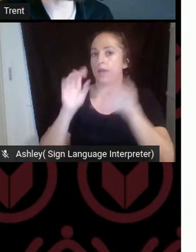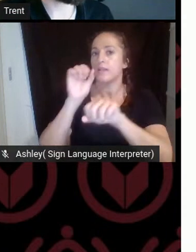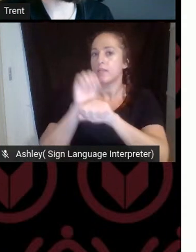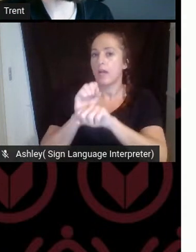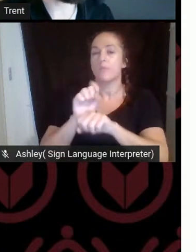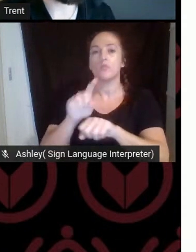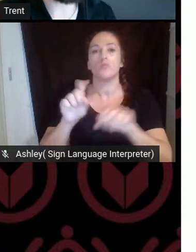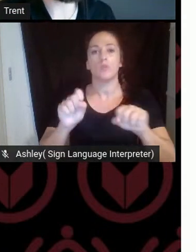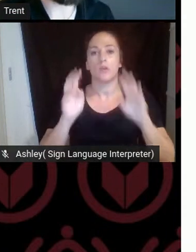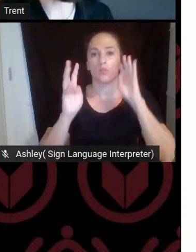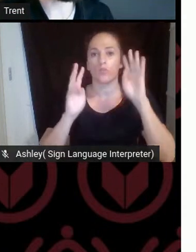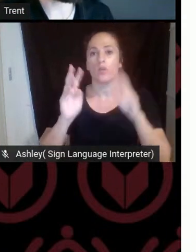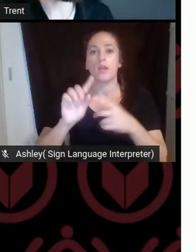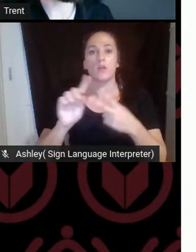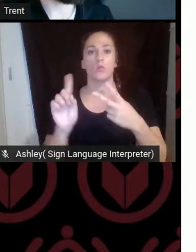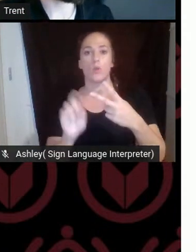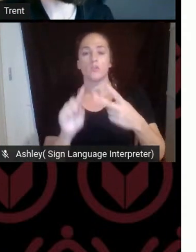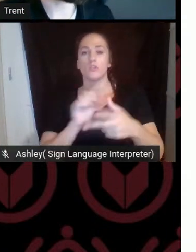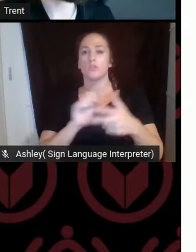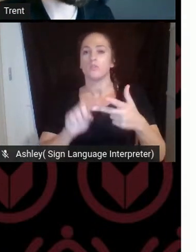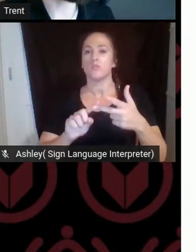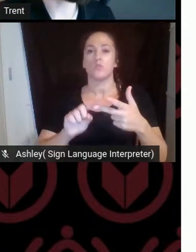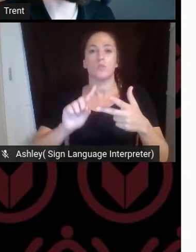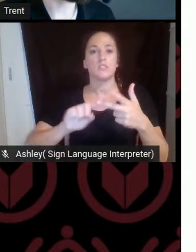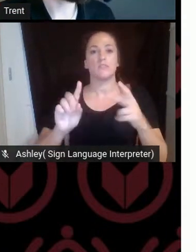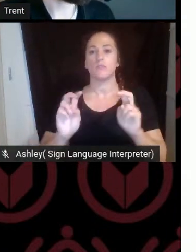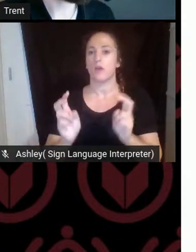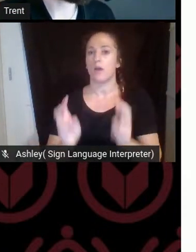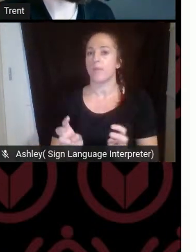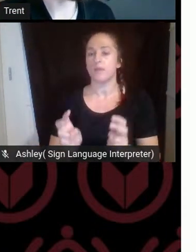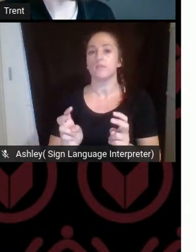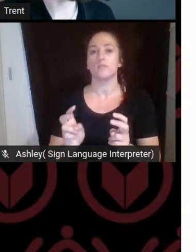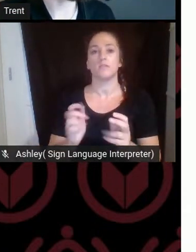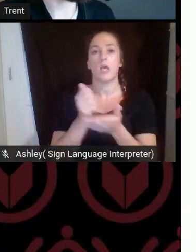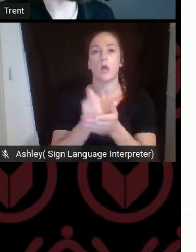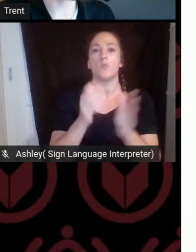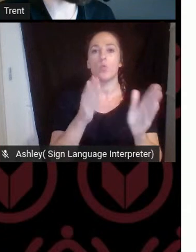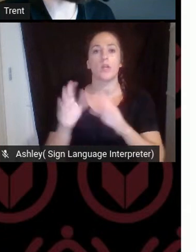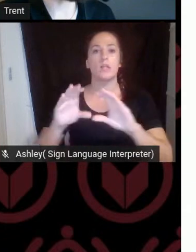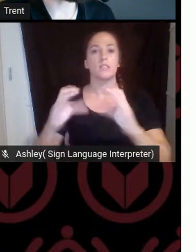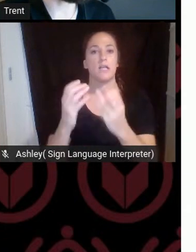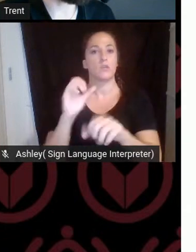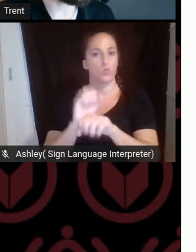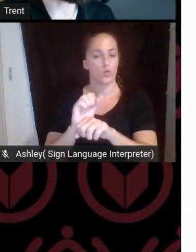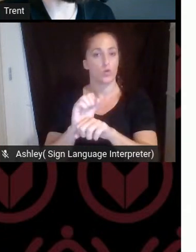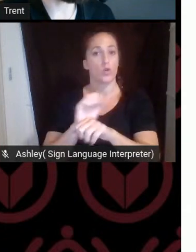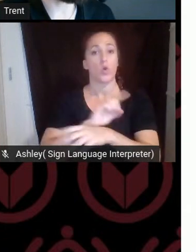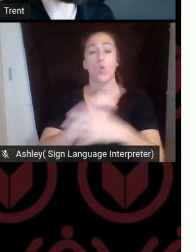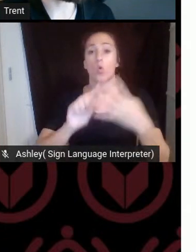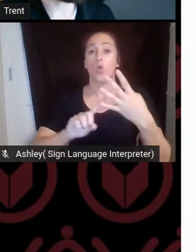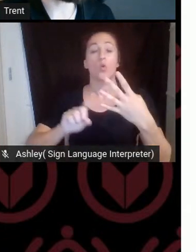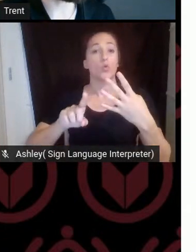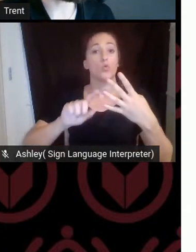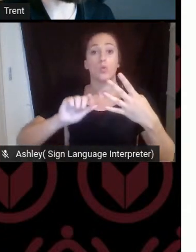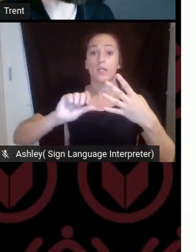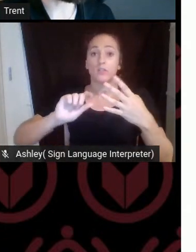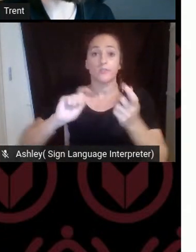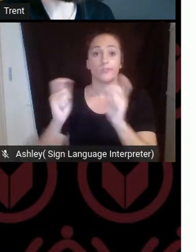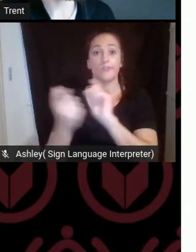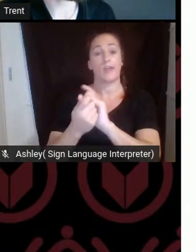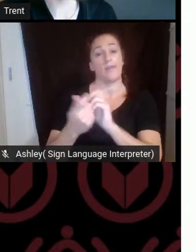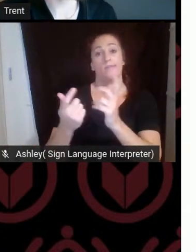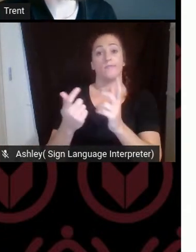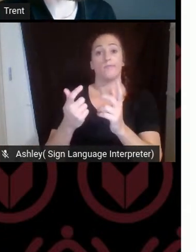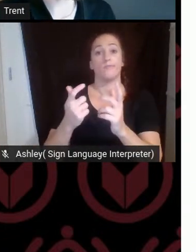can create topics, which are like categories to organize classwork. And you can change the way that you want students to see